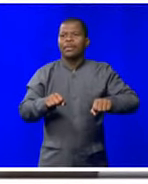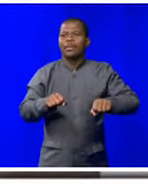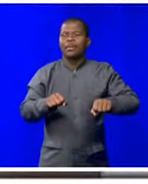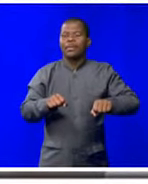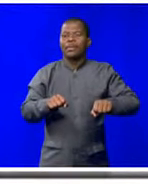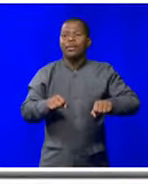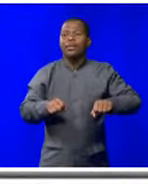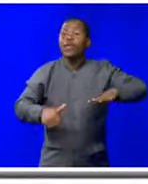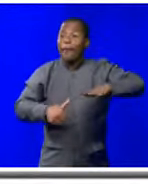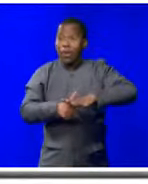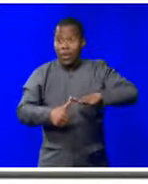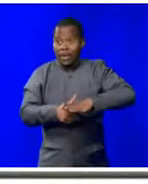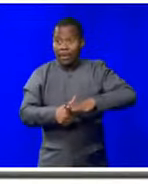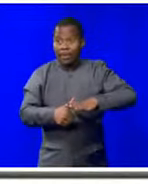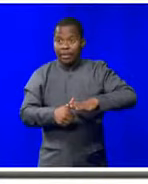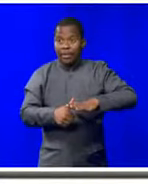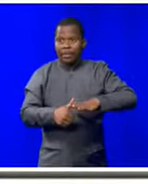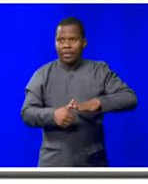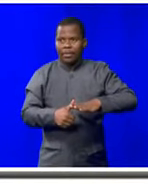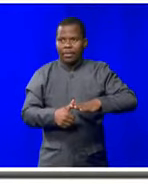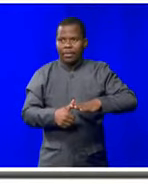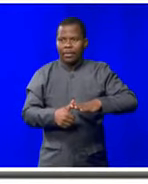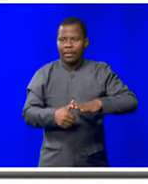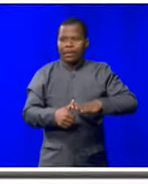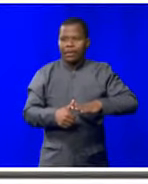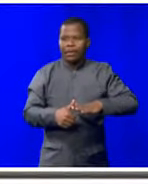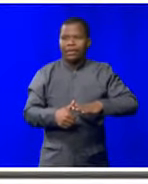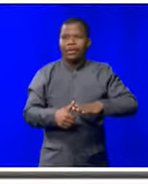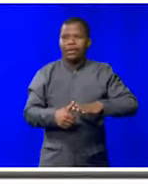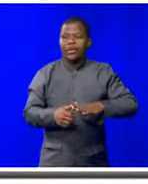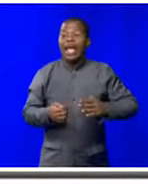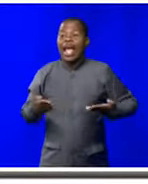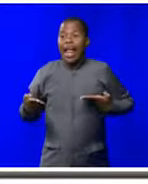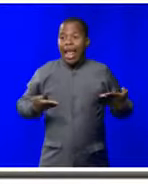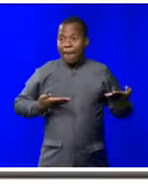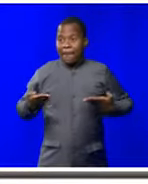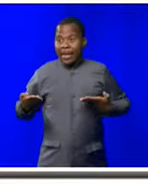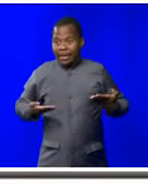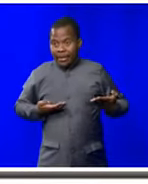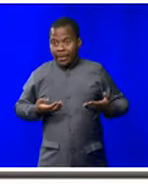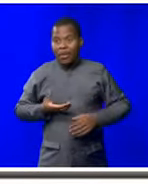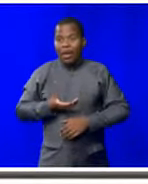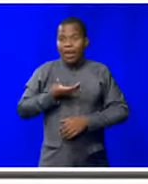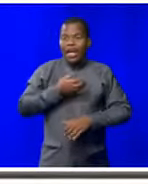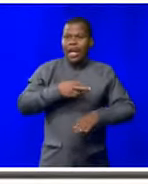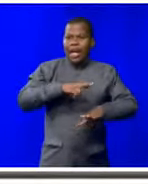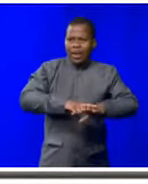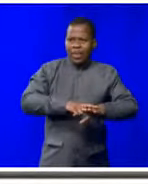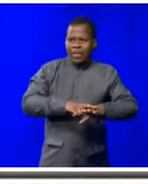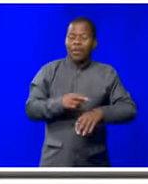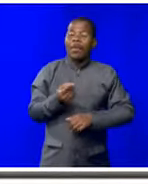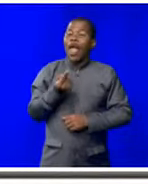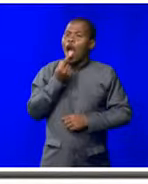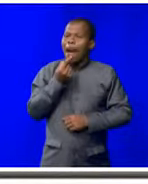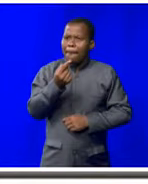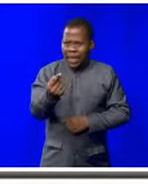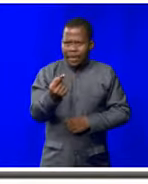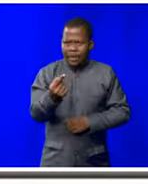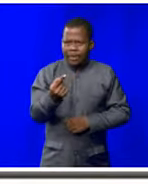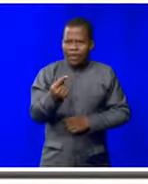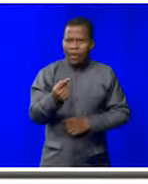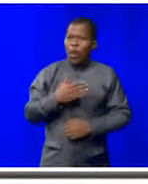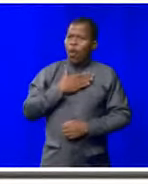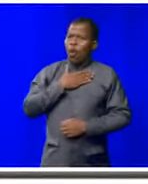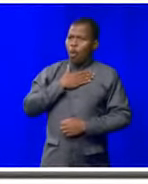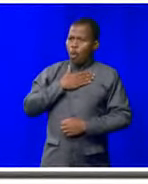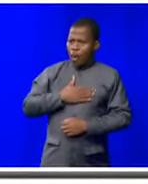determination. Being sent by Labatzala from Alpha Z is that They really wanted us to say that